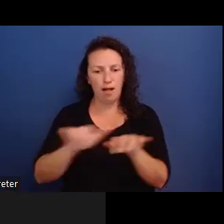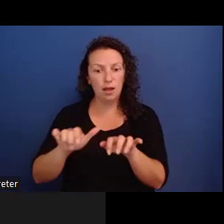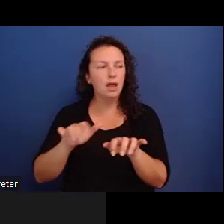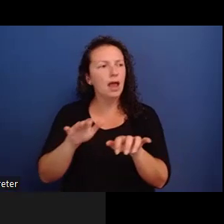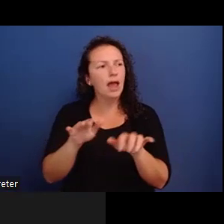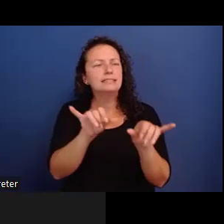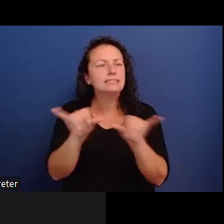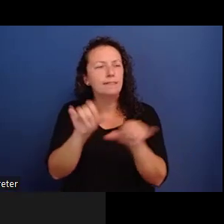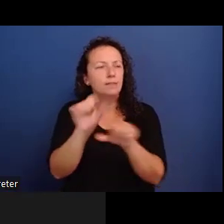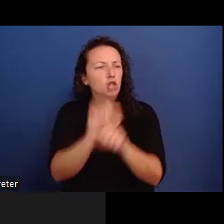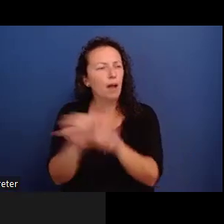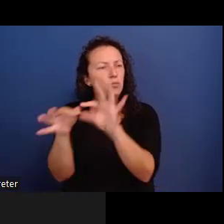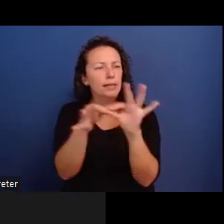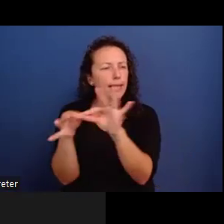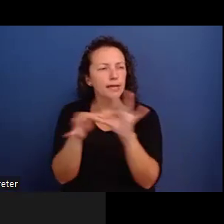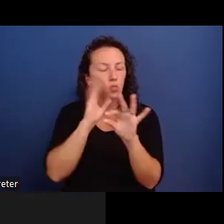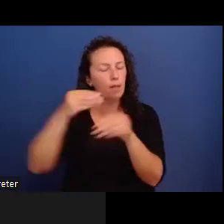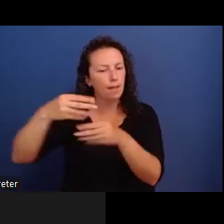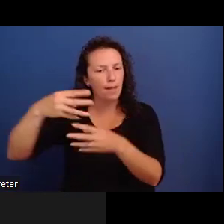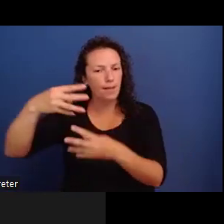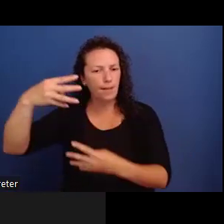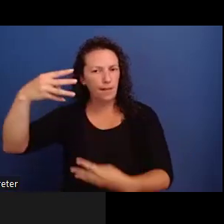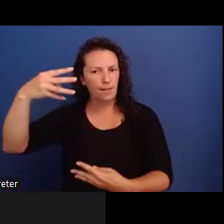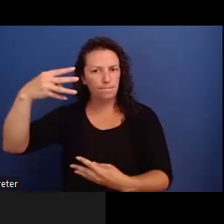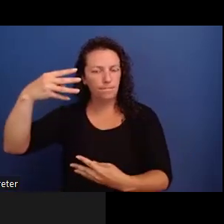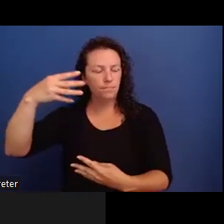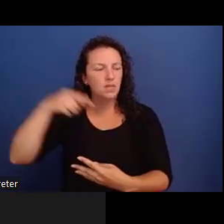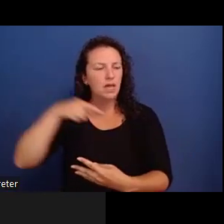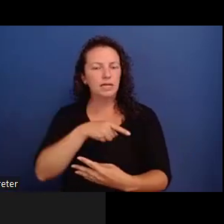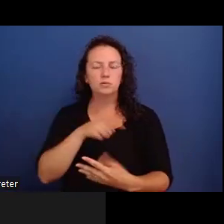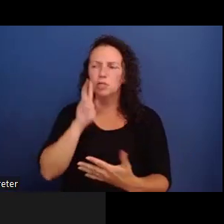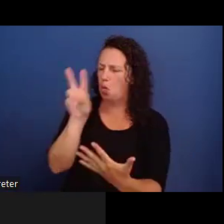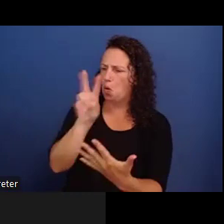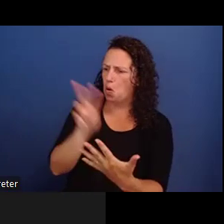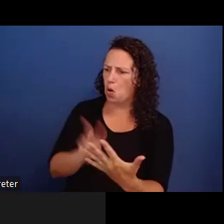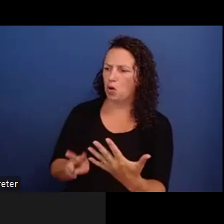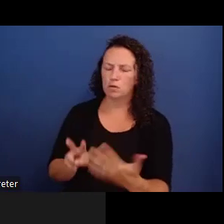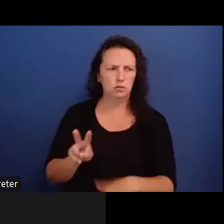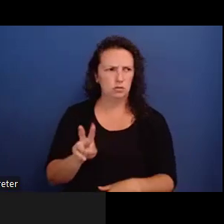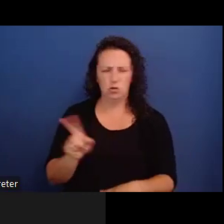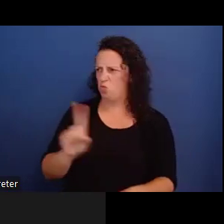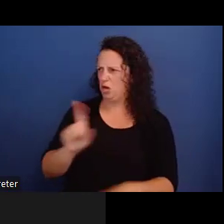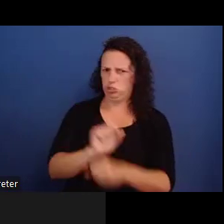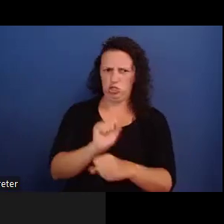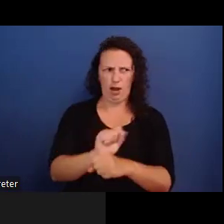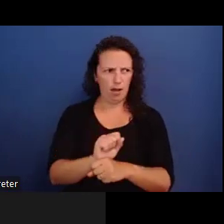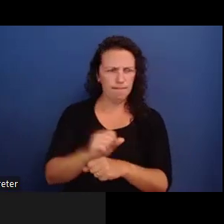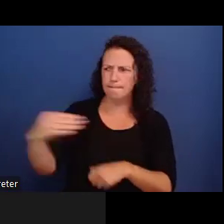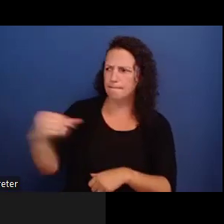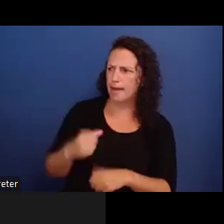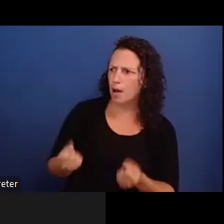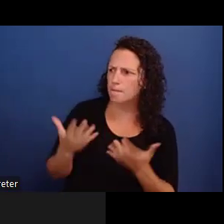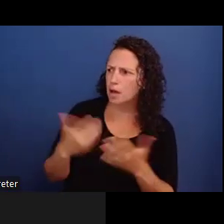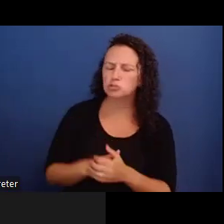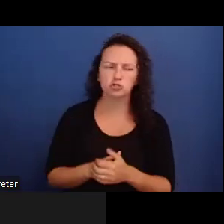might discover, okay, where are these jobs? How much do they pay? What's the education